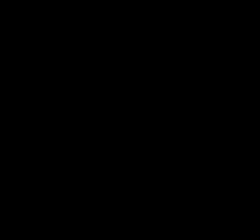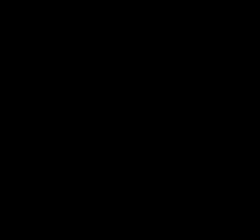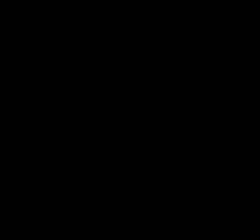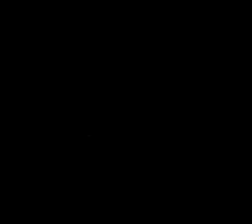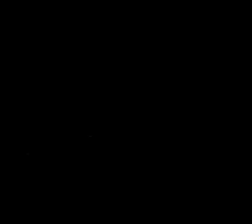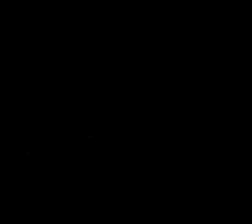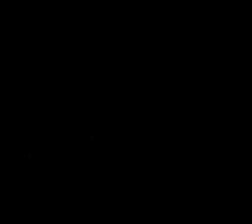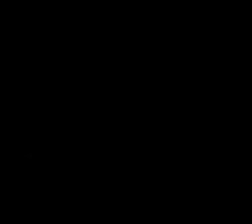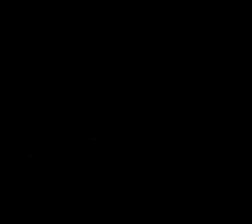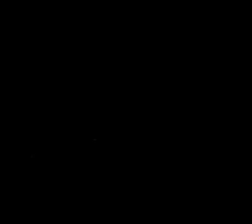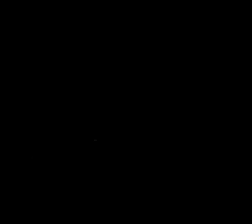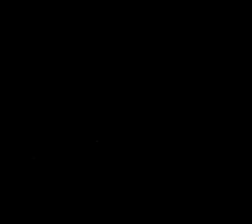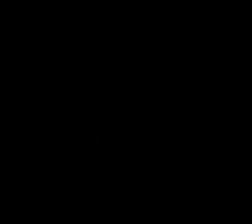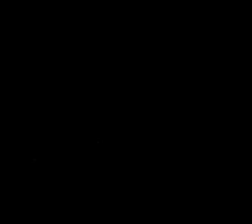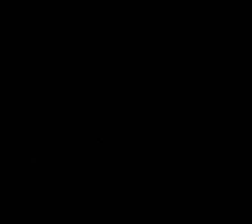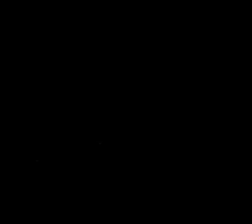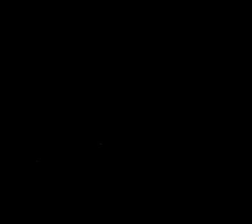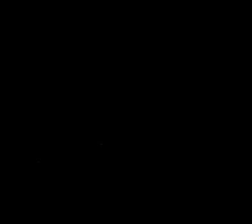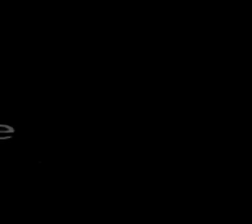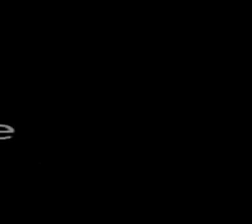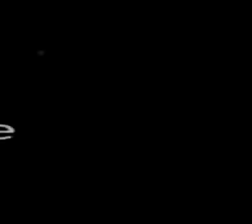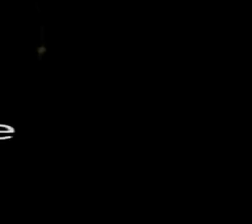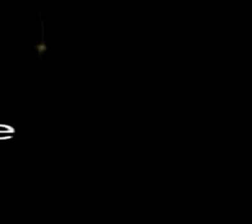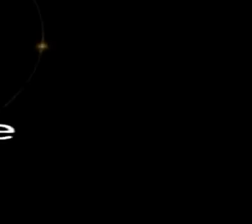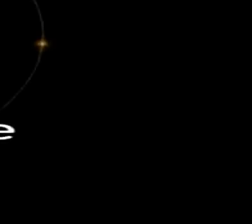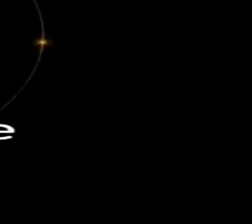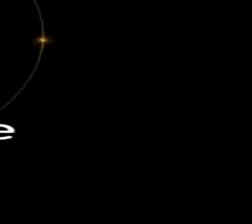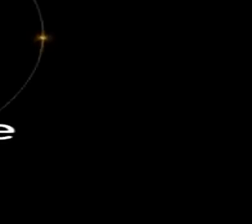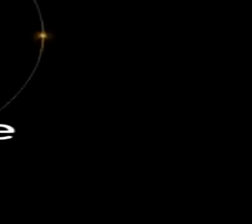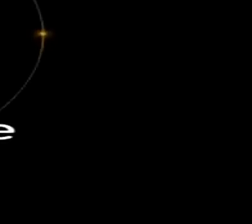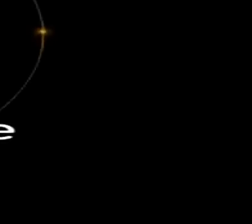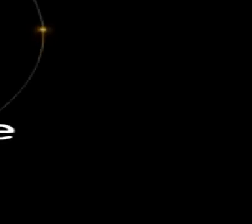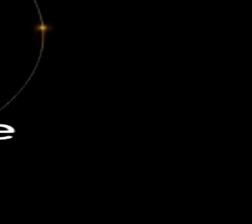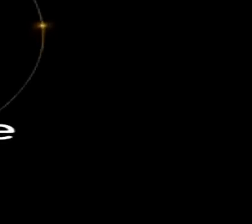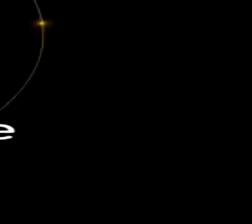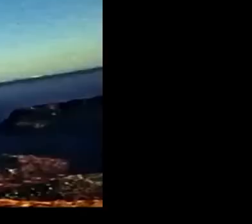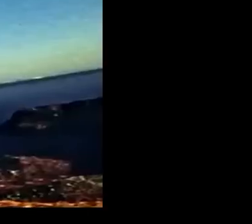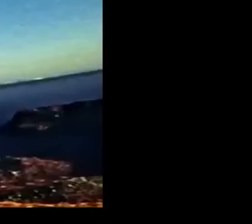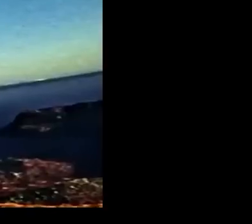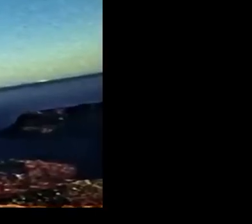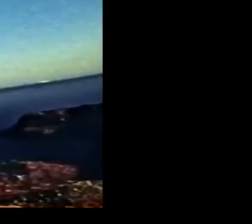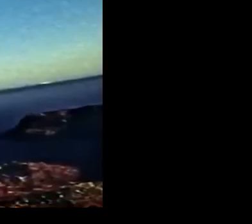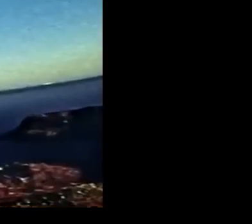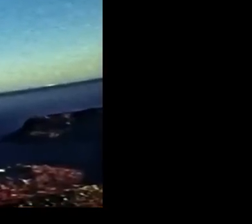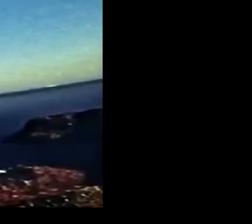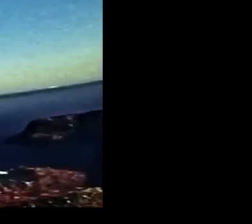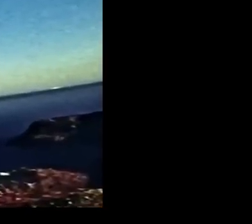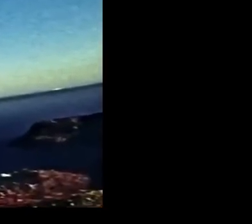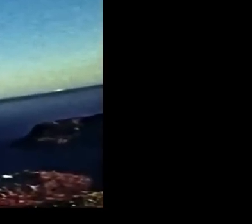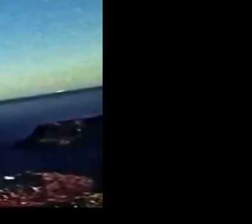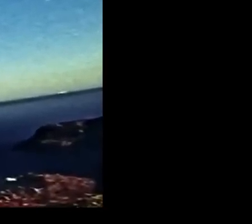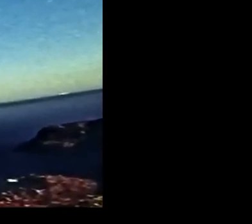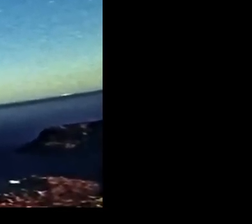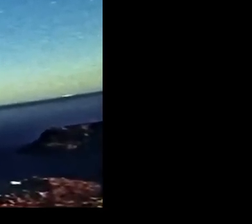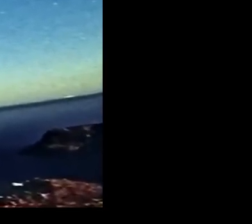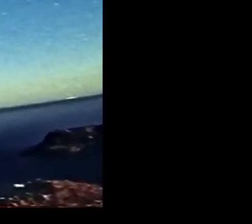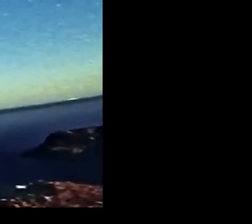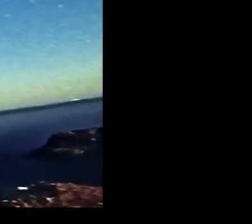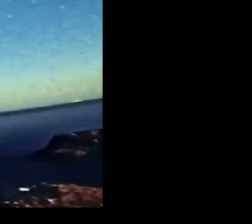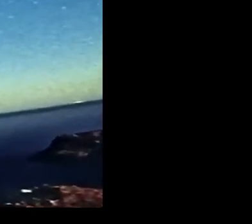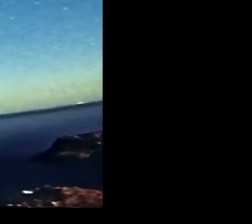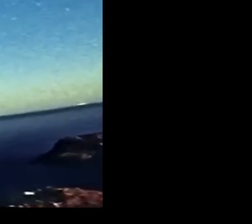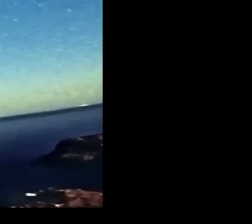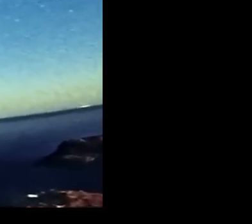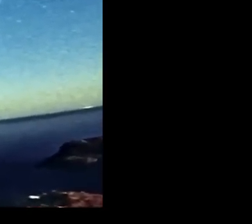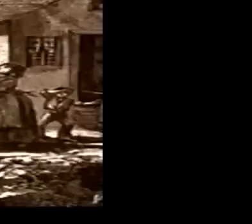of the documentary. Scientists are looking as to what's the rationale for it. Of course, they know that star